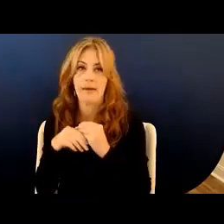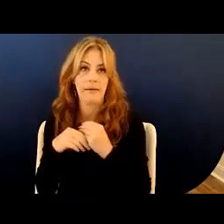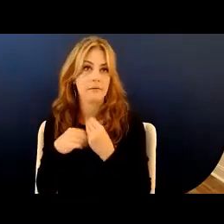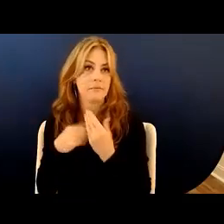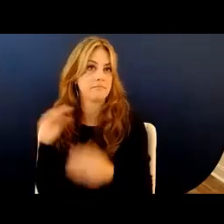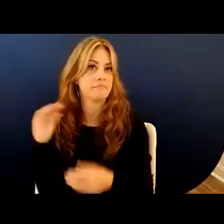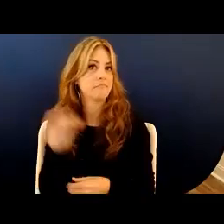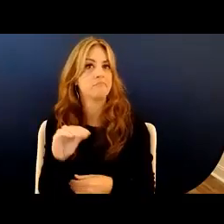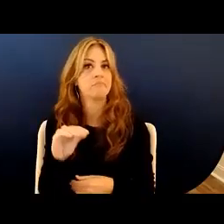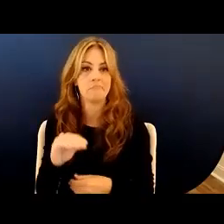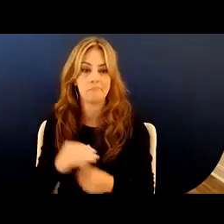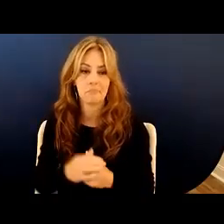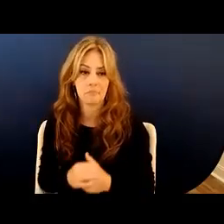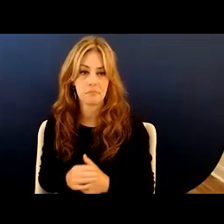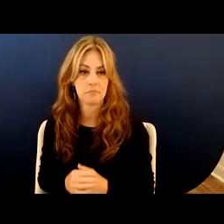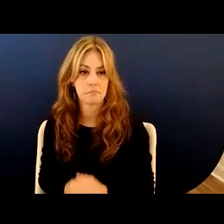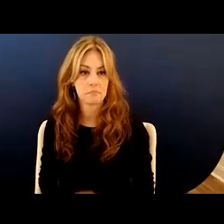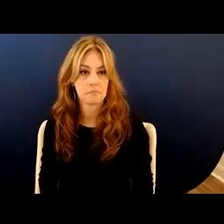there.